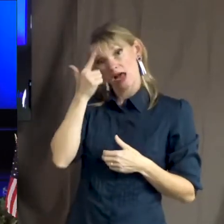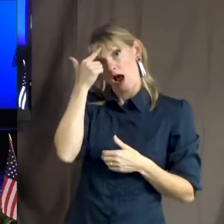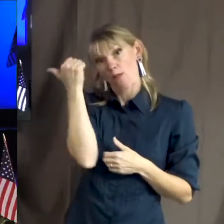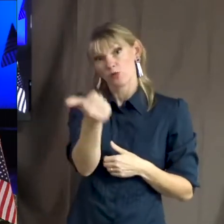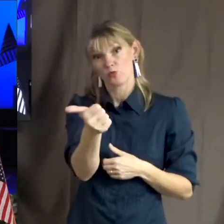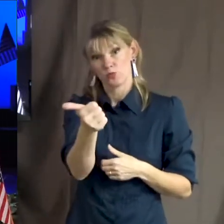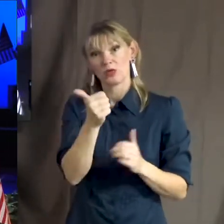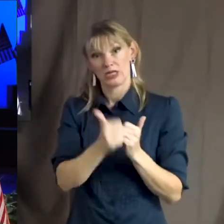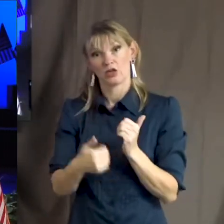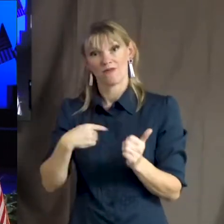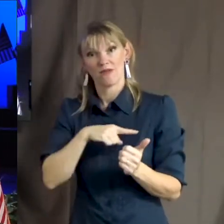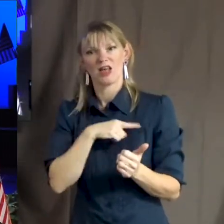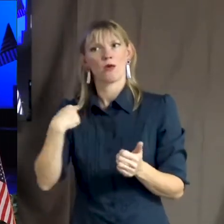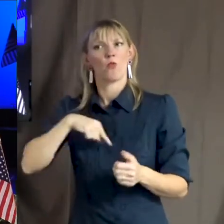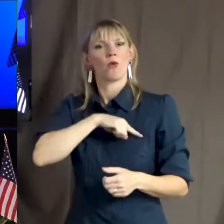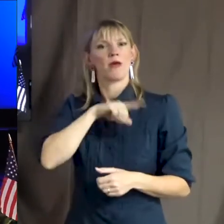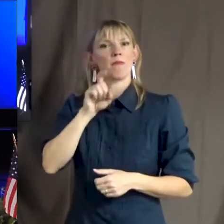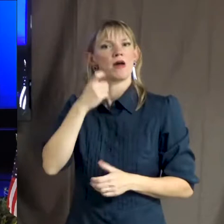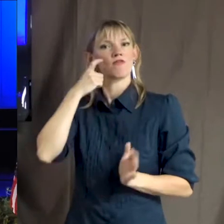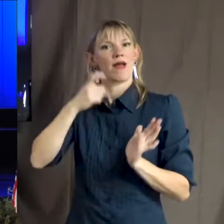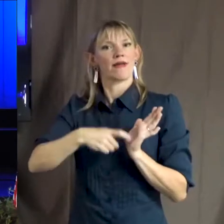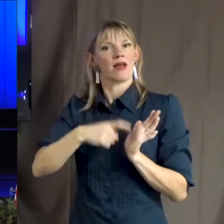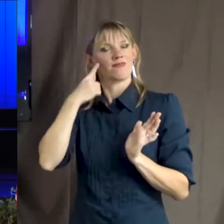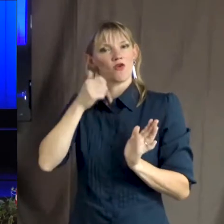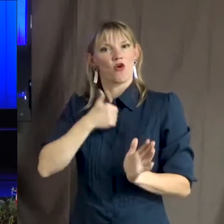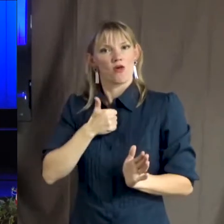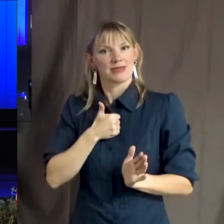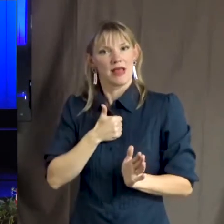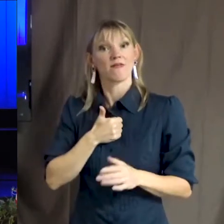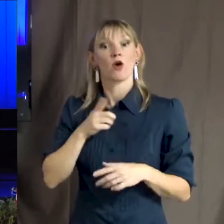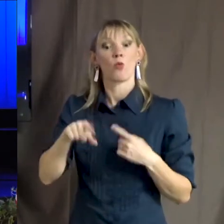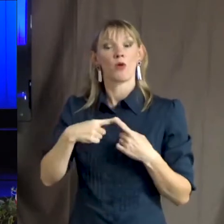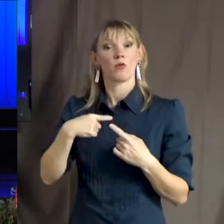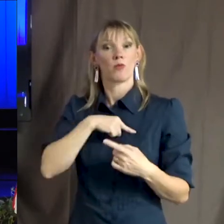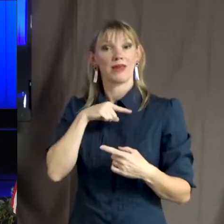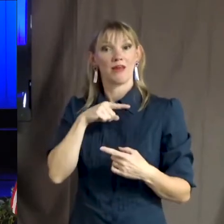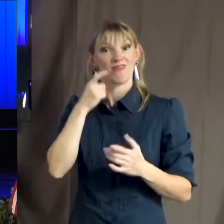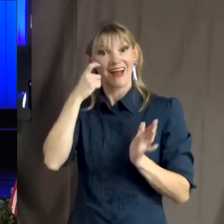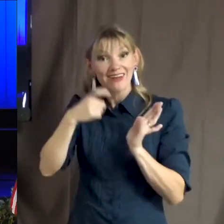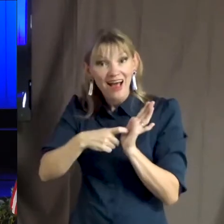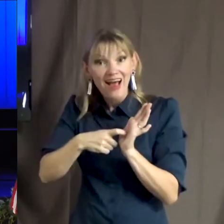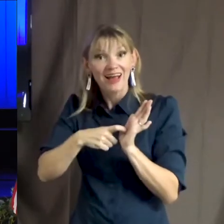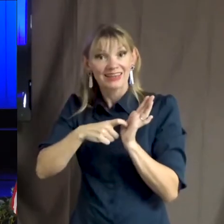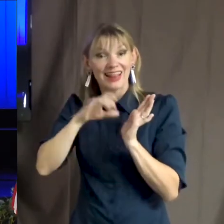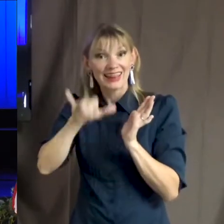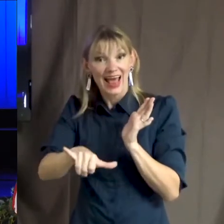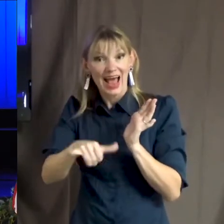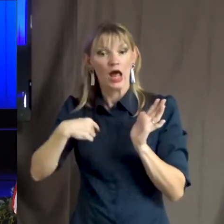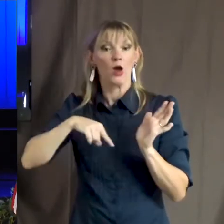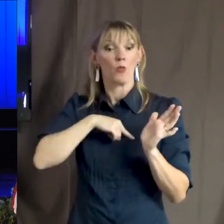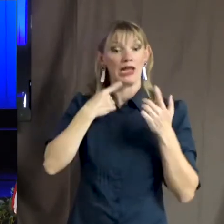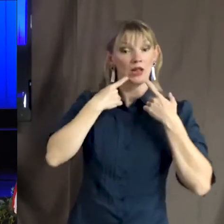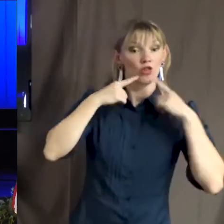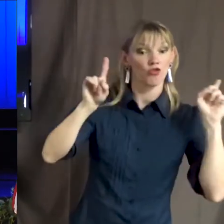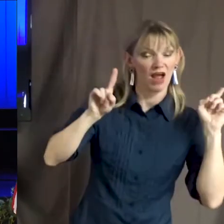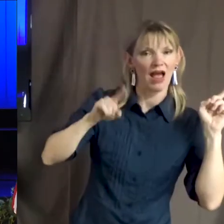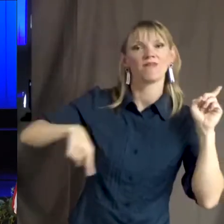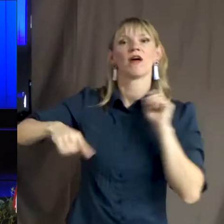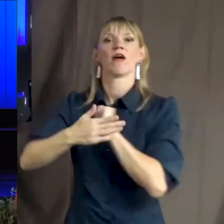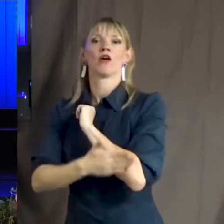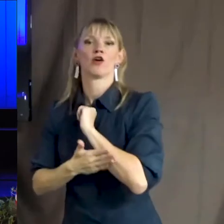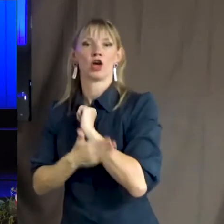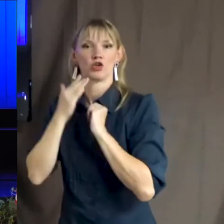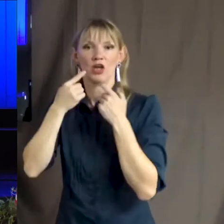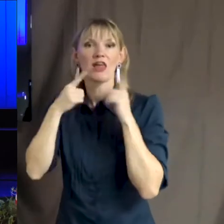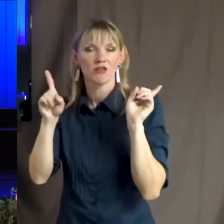to realize it, and when we discover it in our thriving, our country thrives.